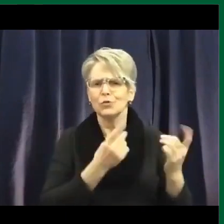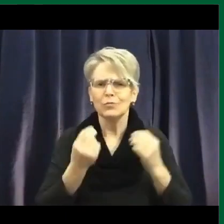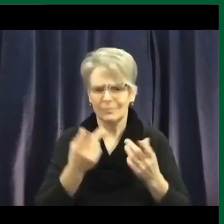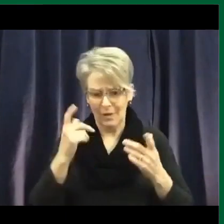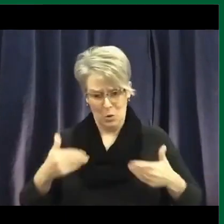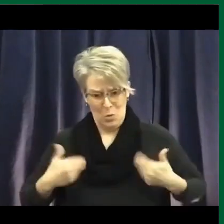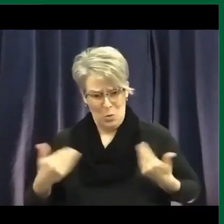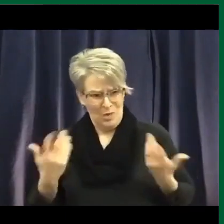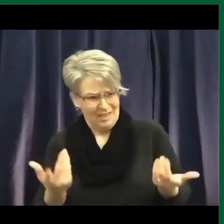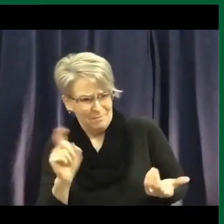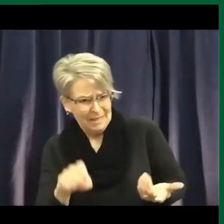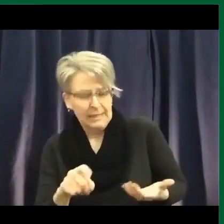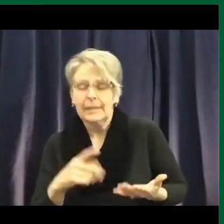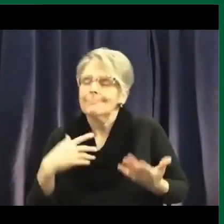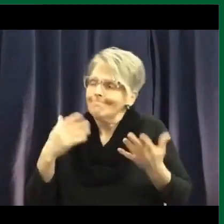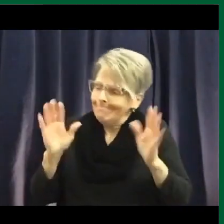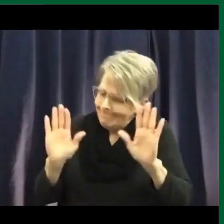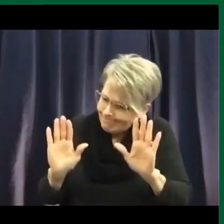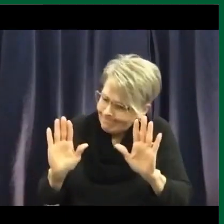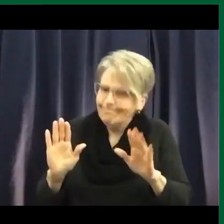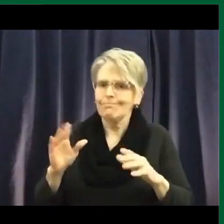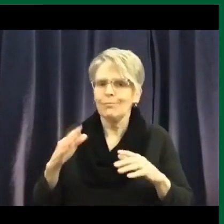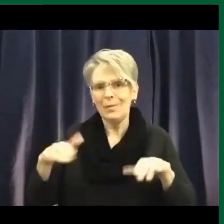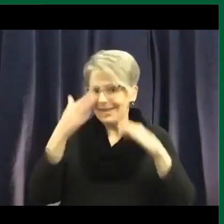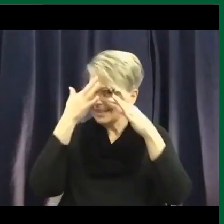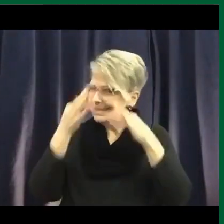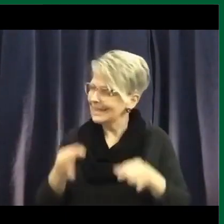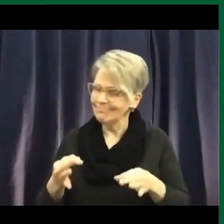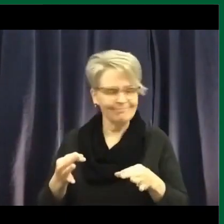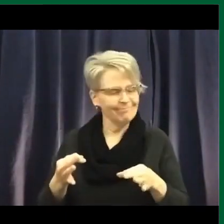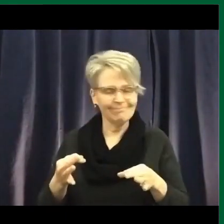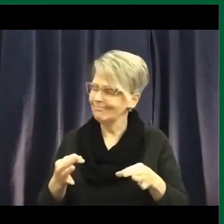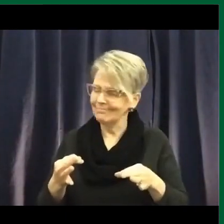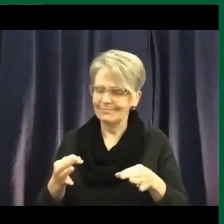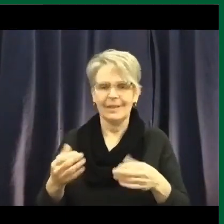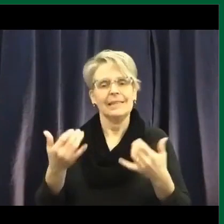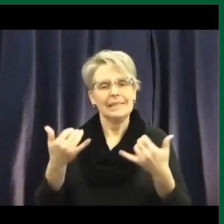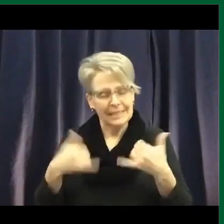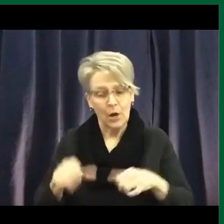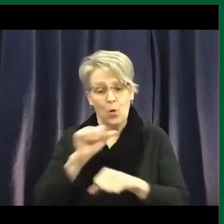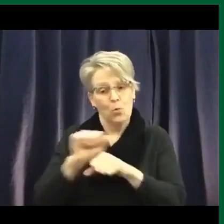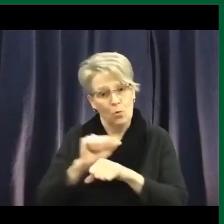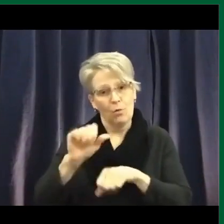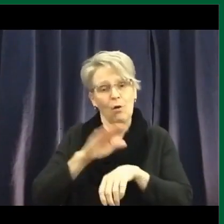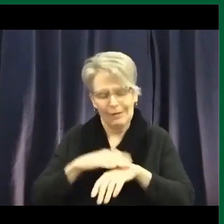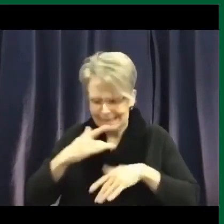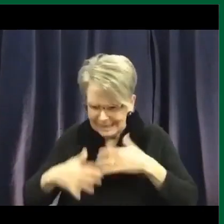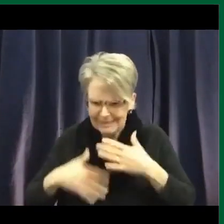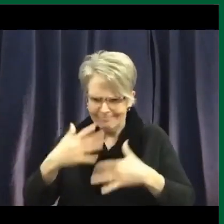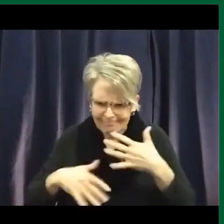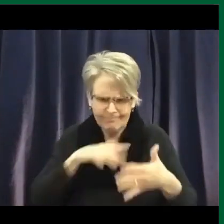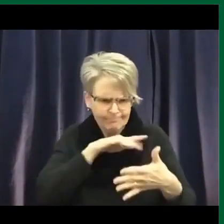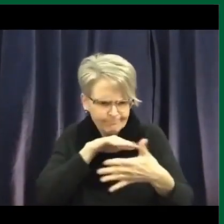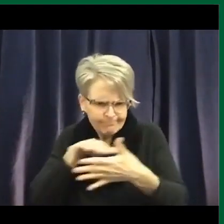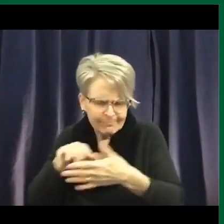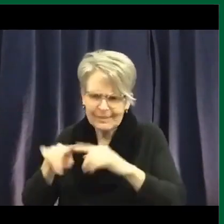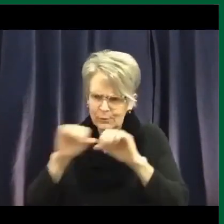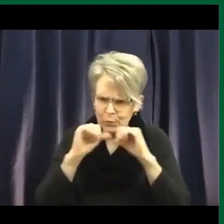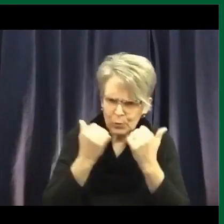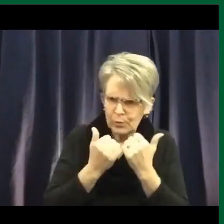youth. While we have no target date just yet, work is actively underway with our organizations and associations